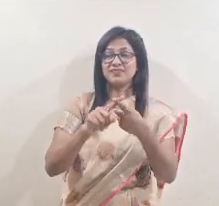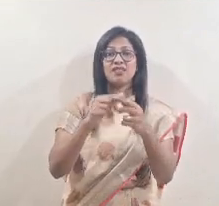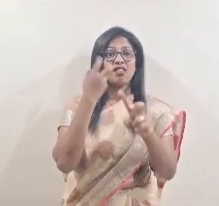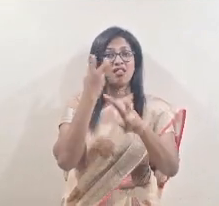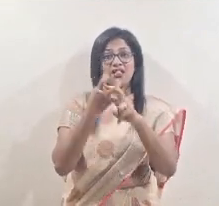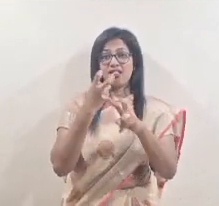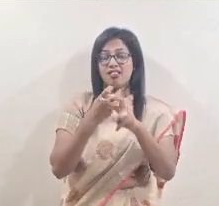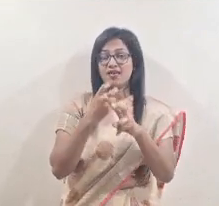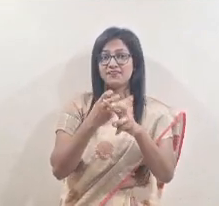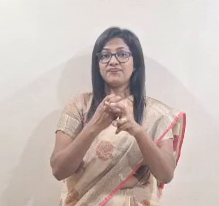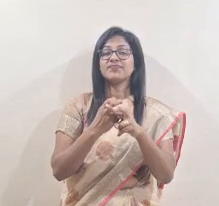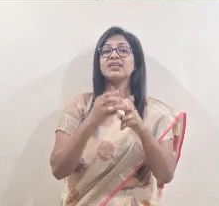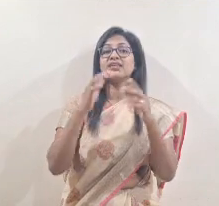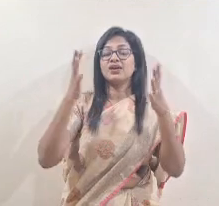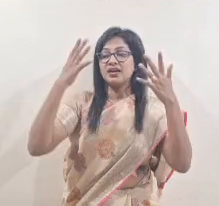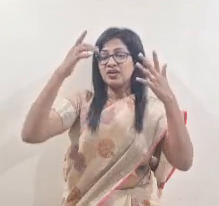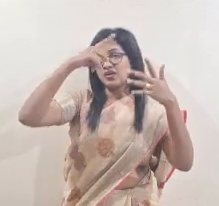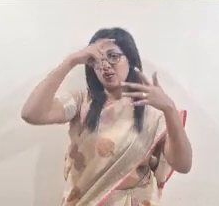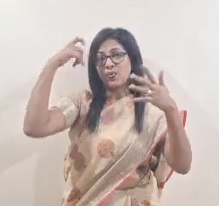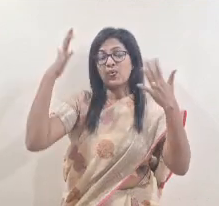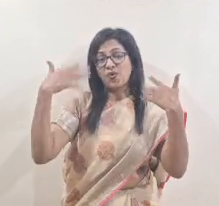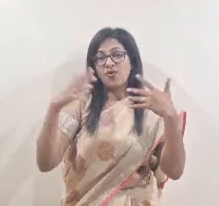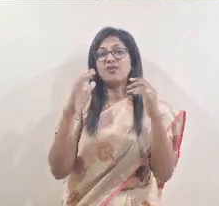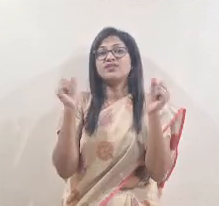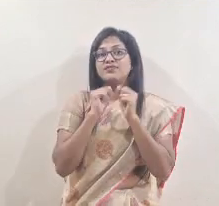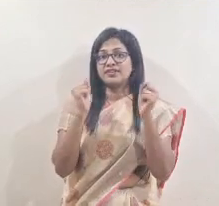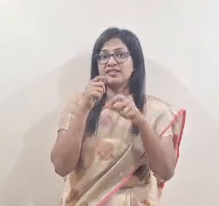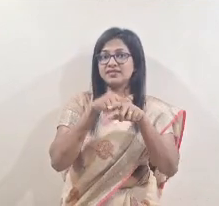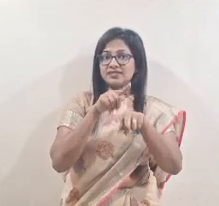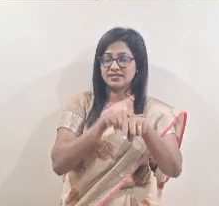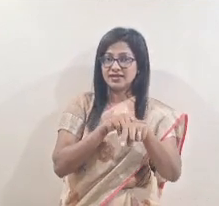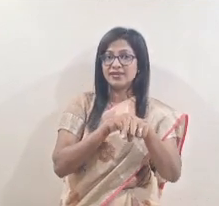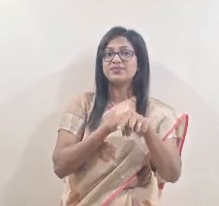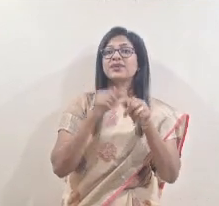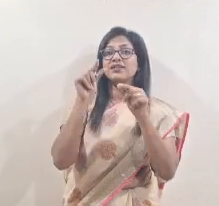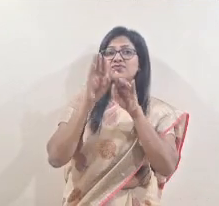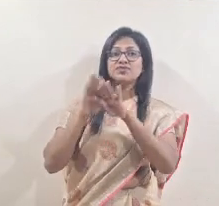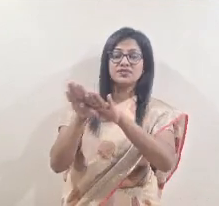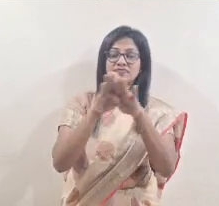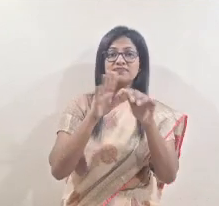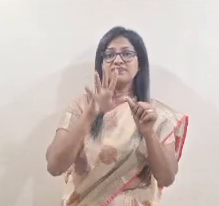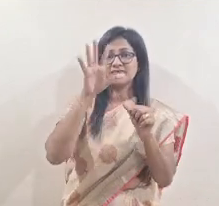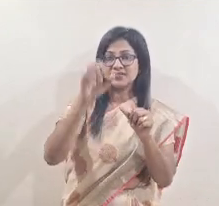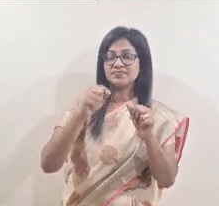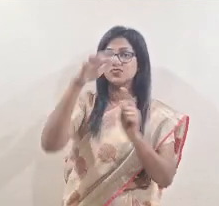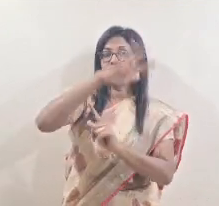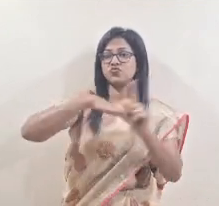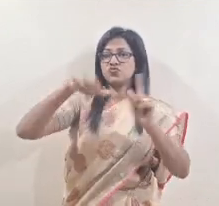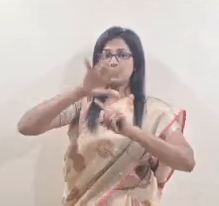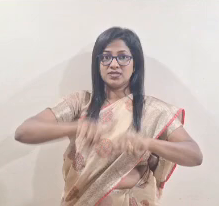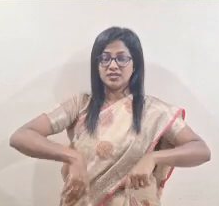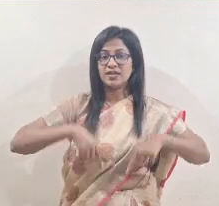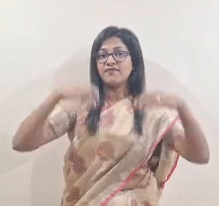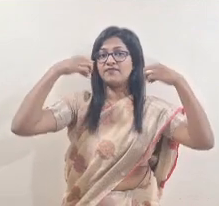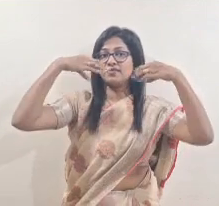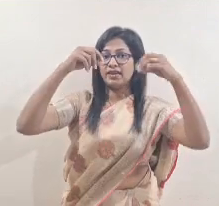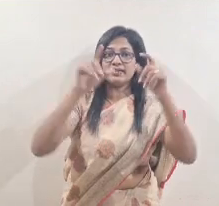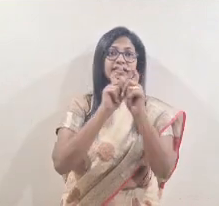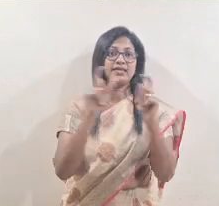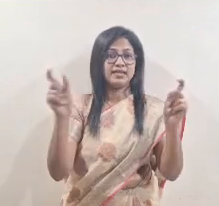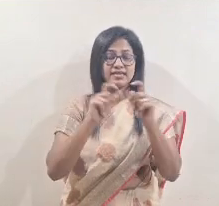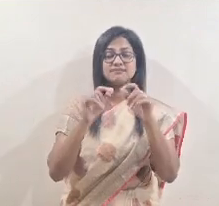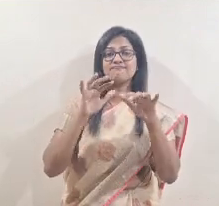condition in summer and the winter time, and the universal accessibility, social life, lighting, cleanliness, and